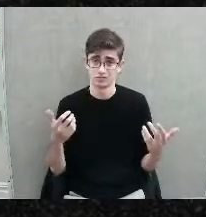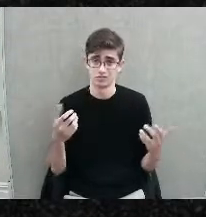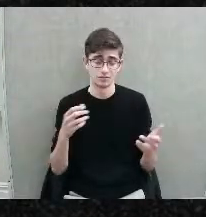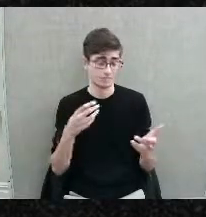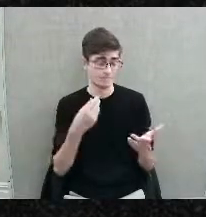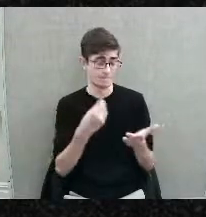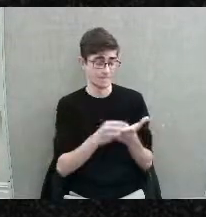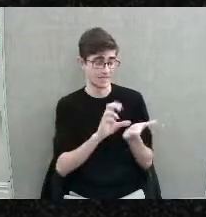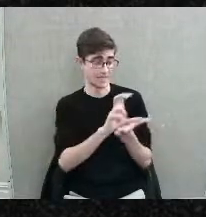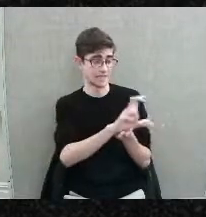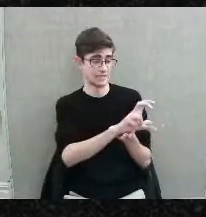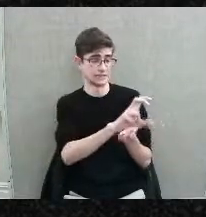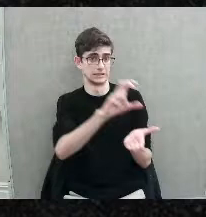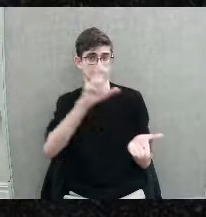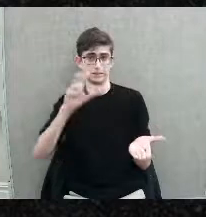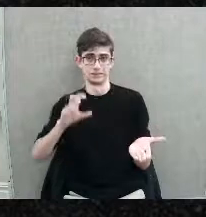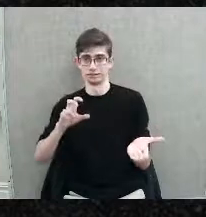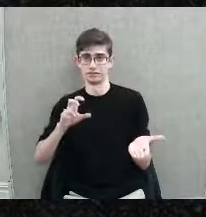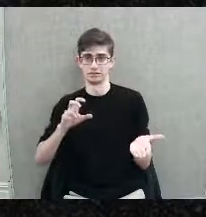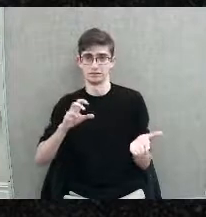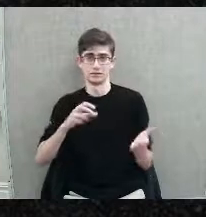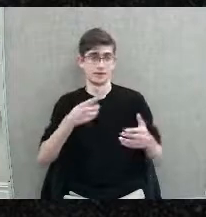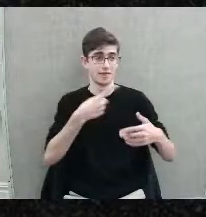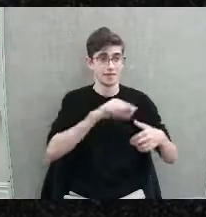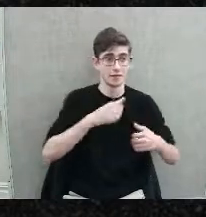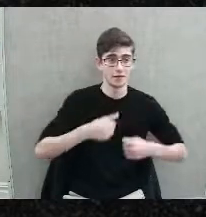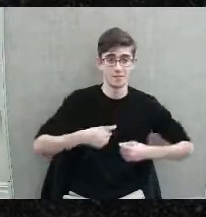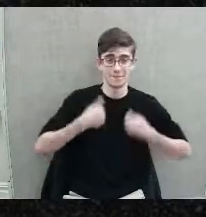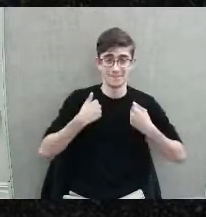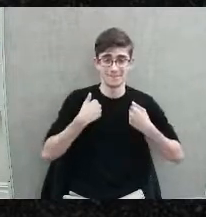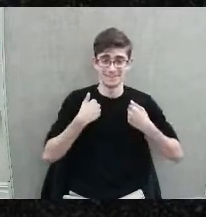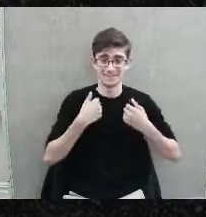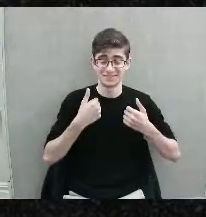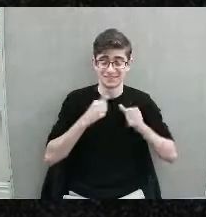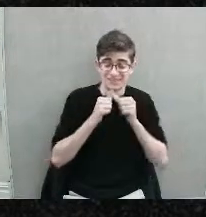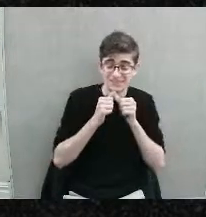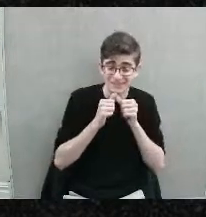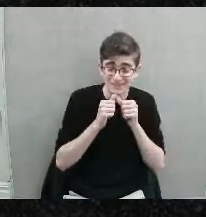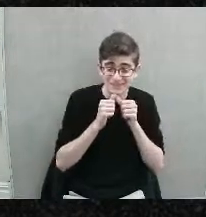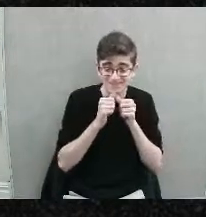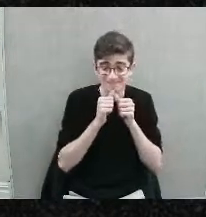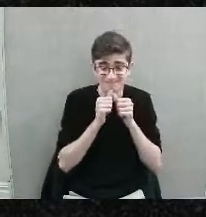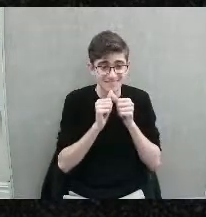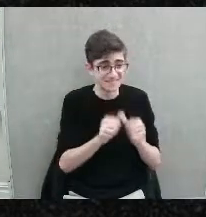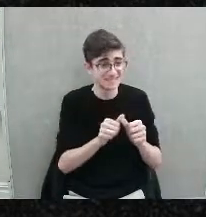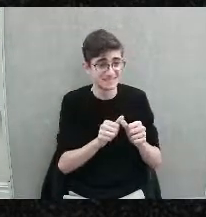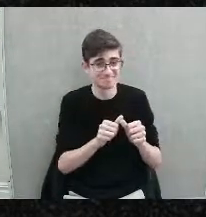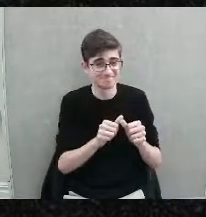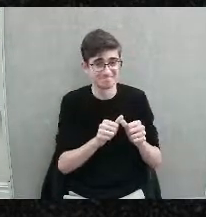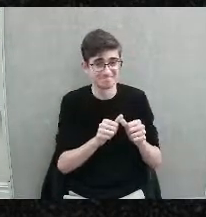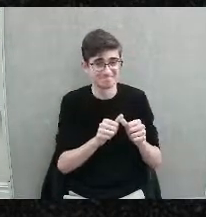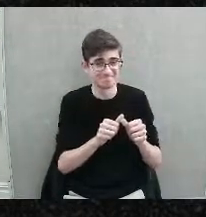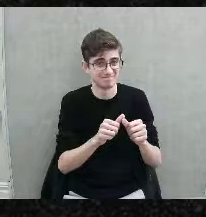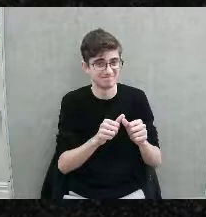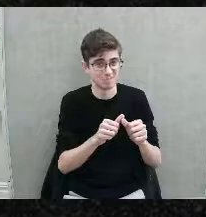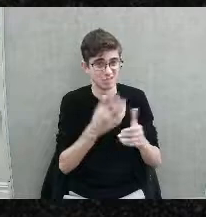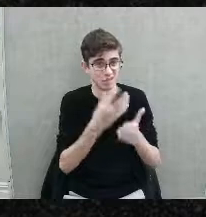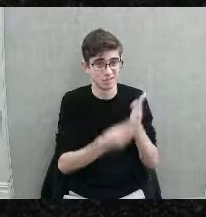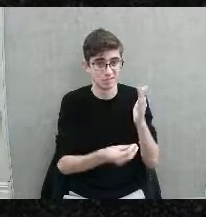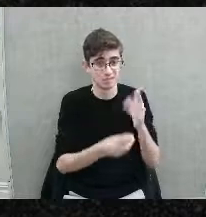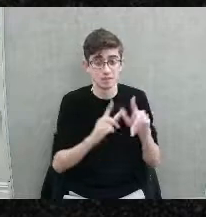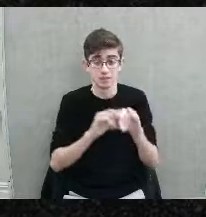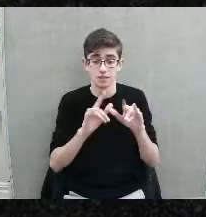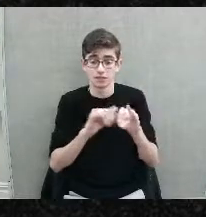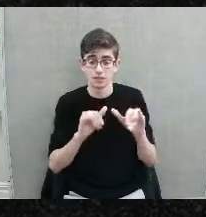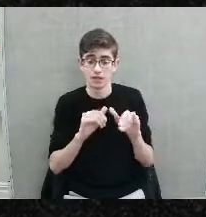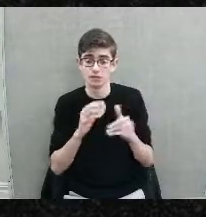of any kind of ability to survive, and at the same time created space for venture